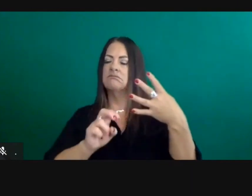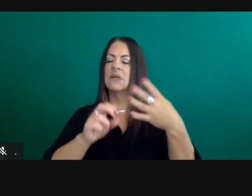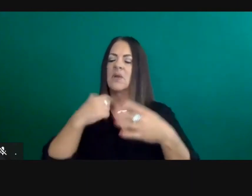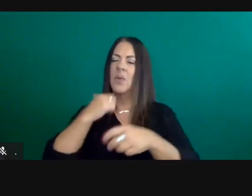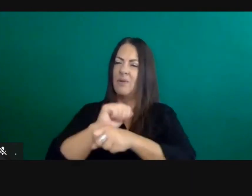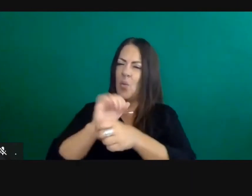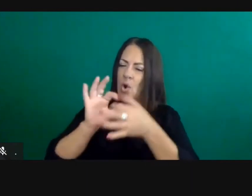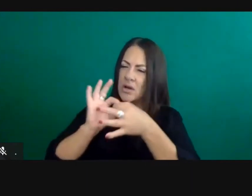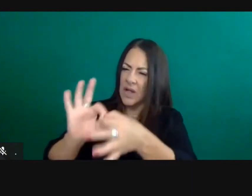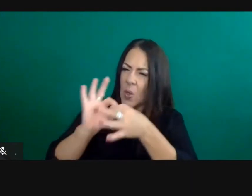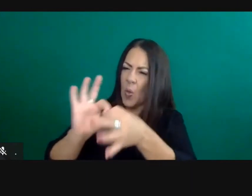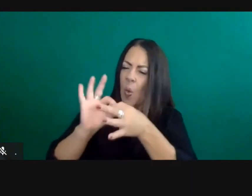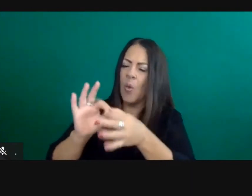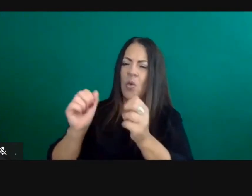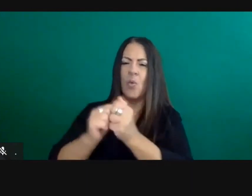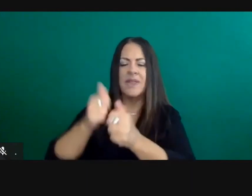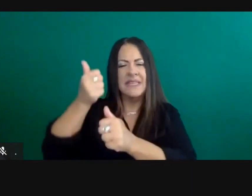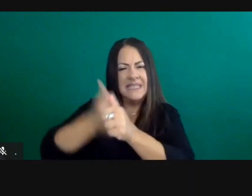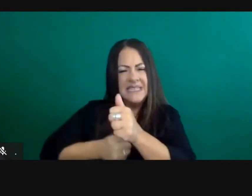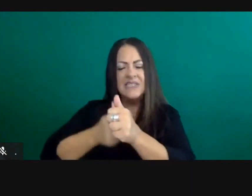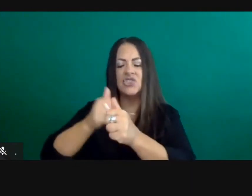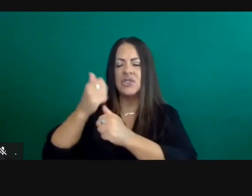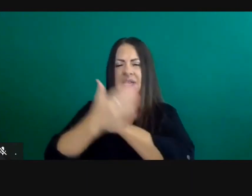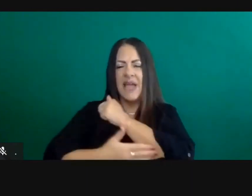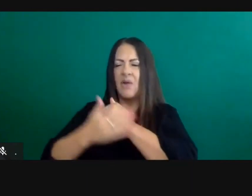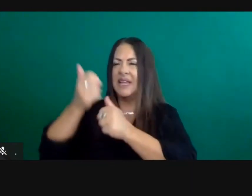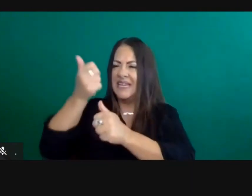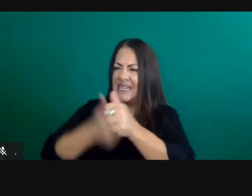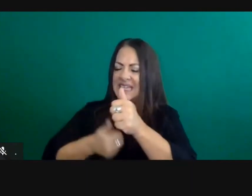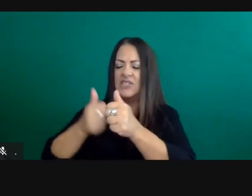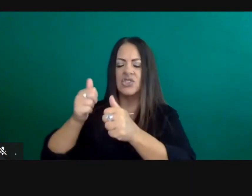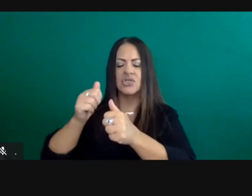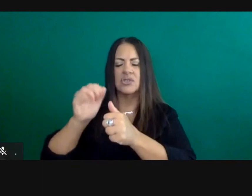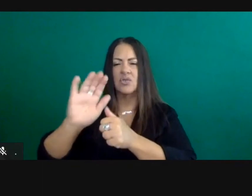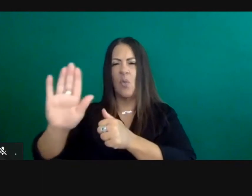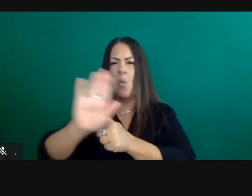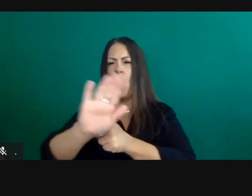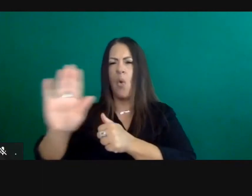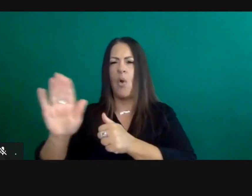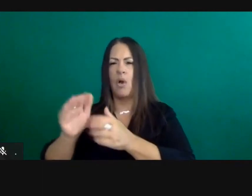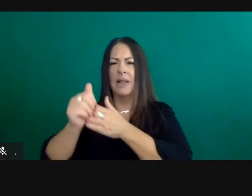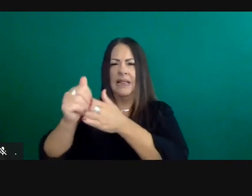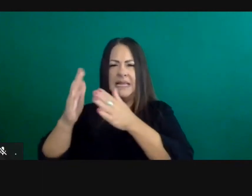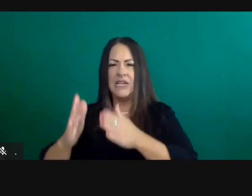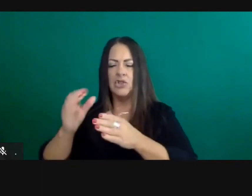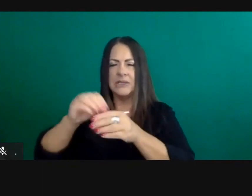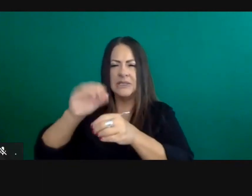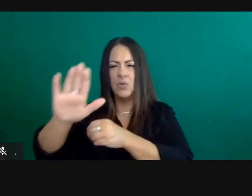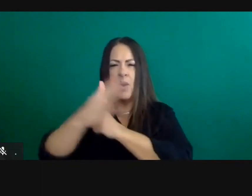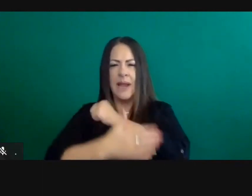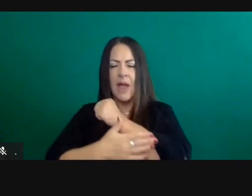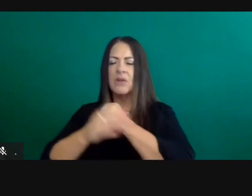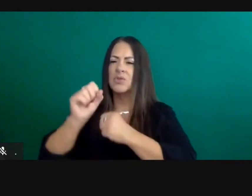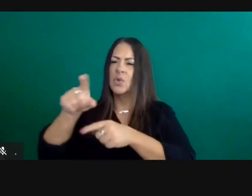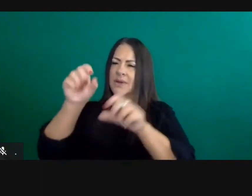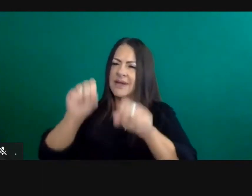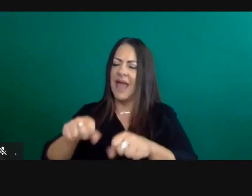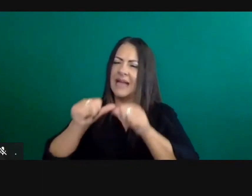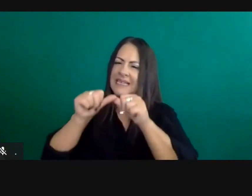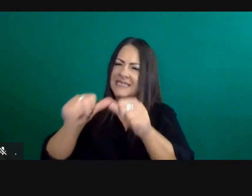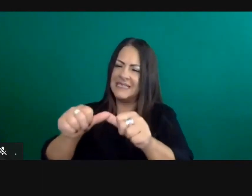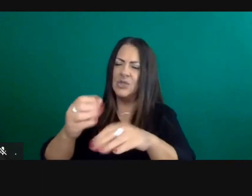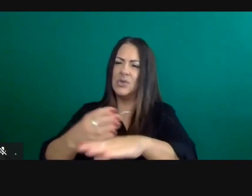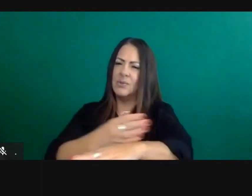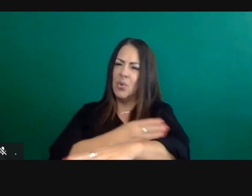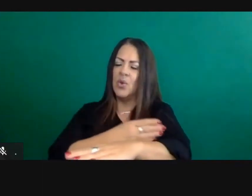to see how we can continue to hold on to get transmission to drop in those counties so we don't run the risk of moving backwards.